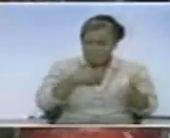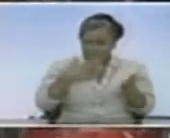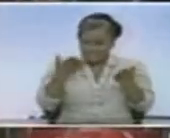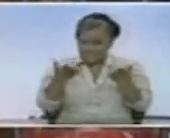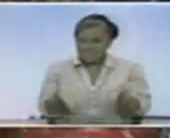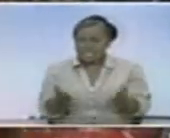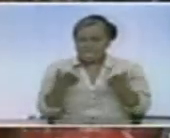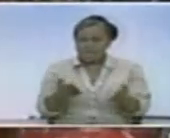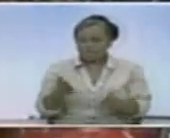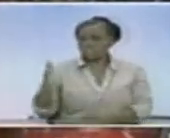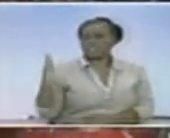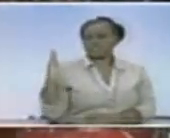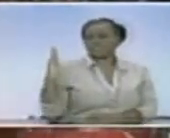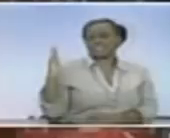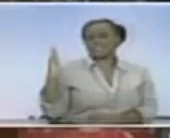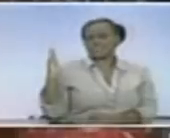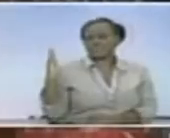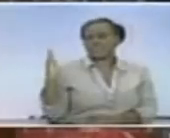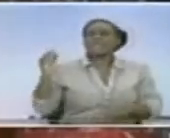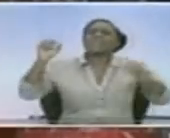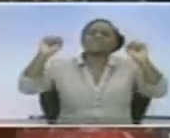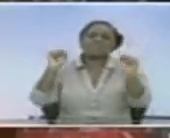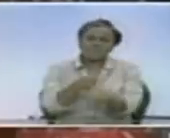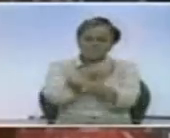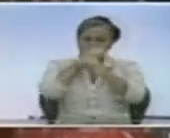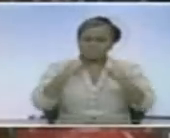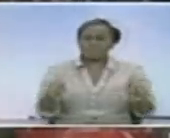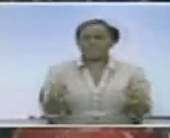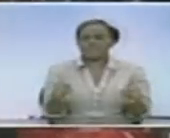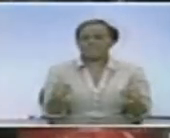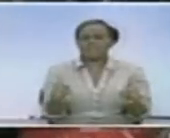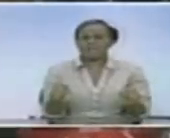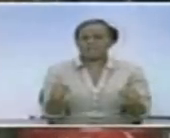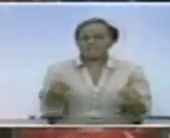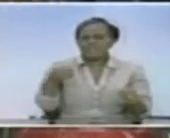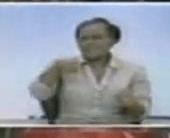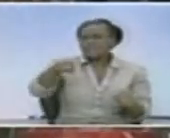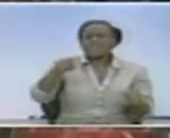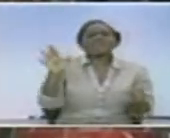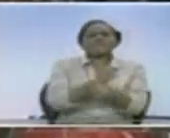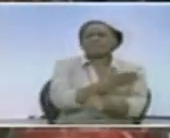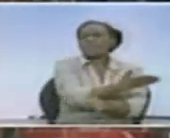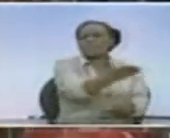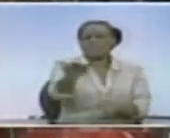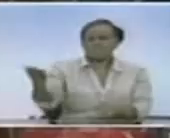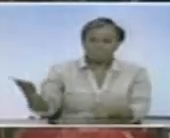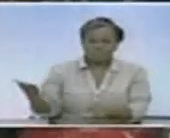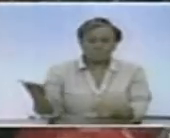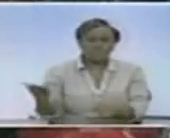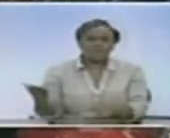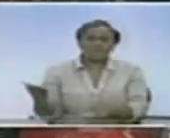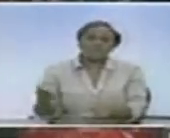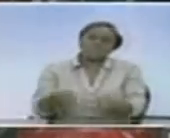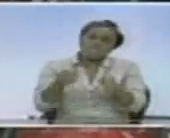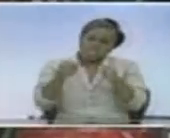today of security, I mean, you cannot, these people are all over. And unless you